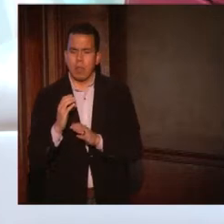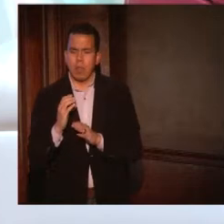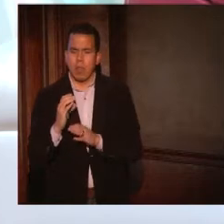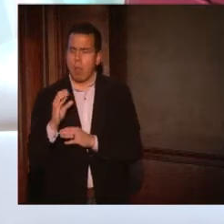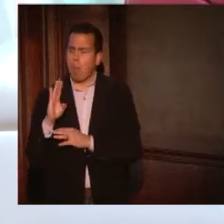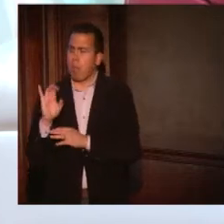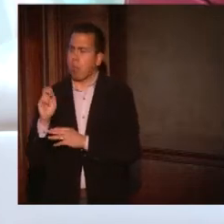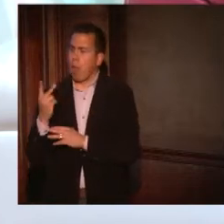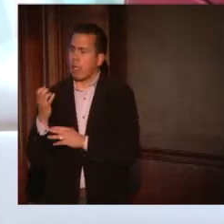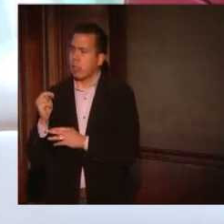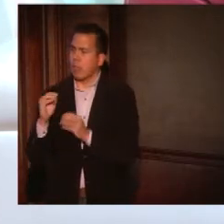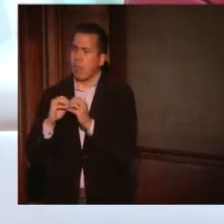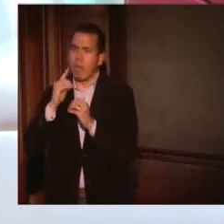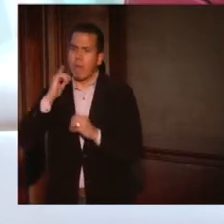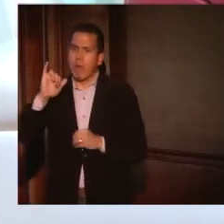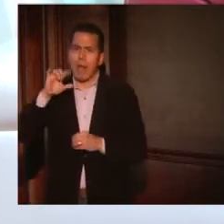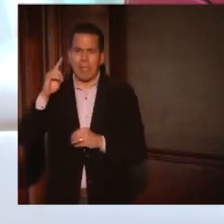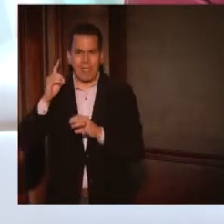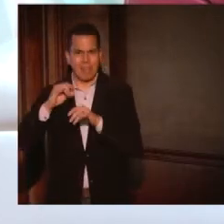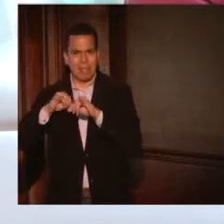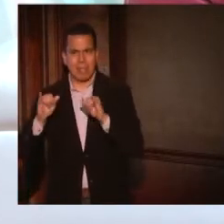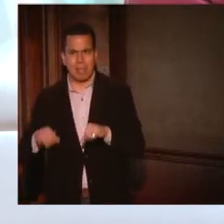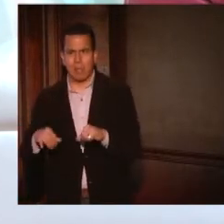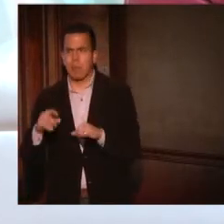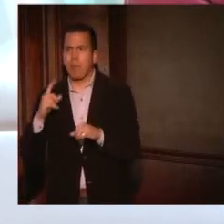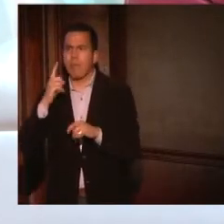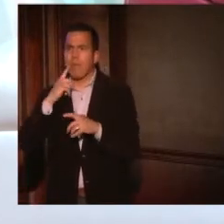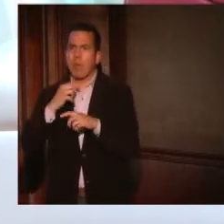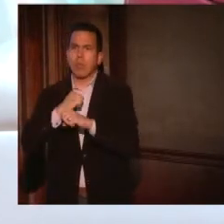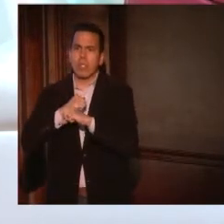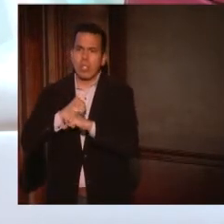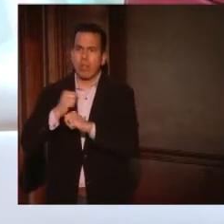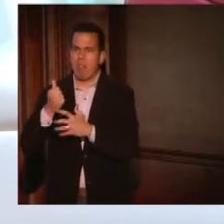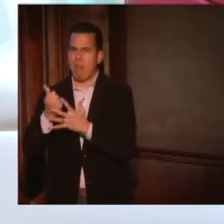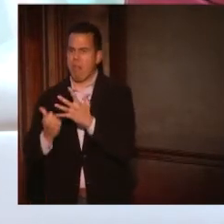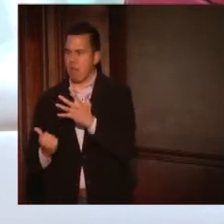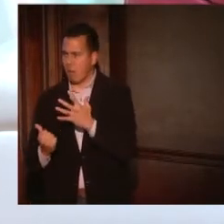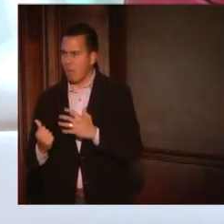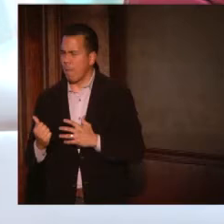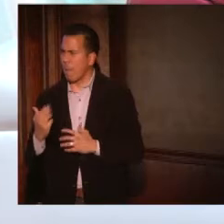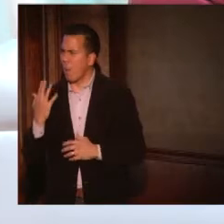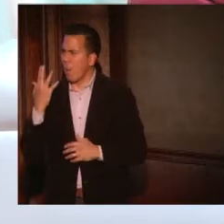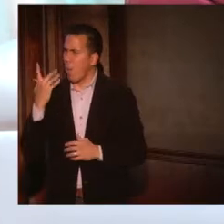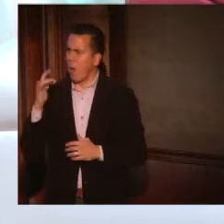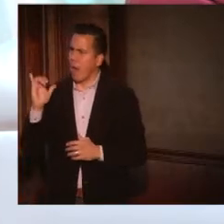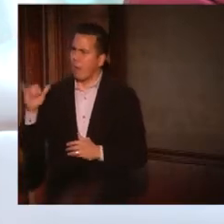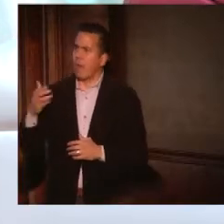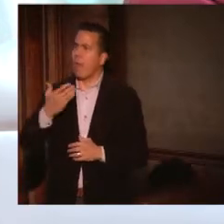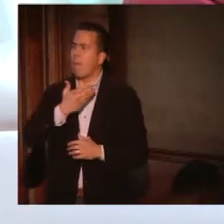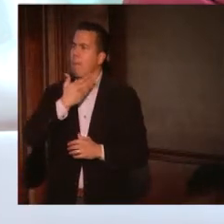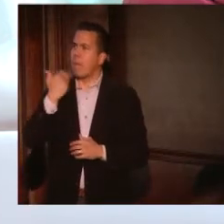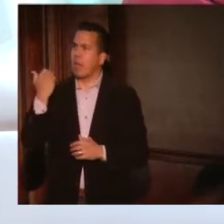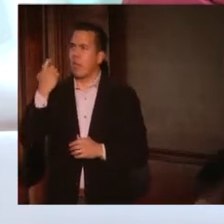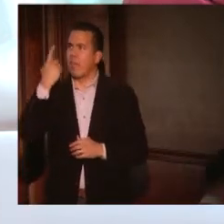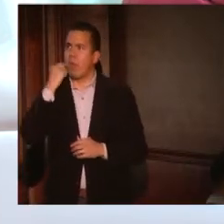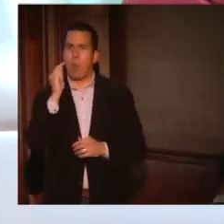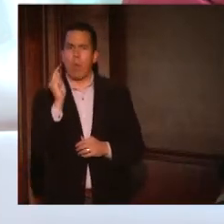little, and I know you kind of hinted at it with regard to security and those kind of things, why is that better for the